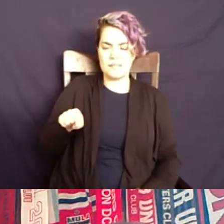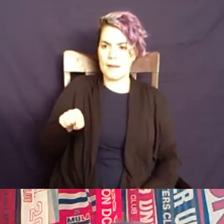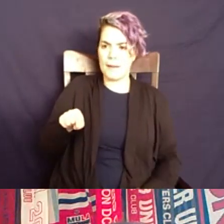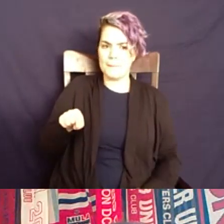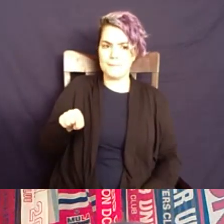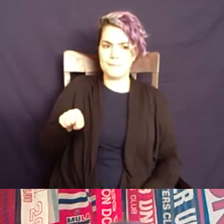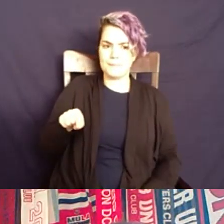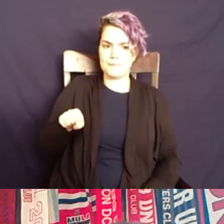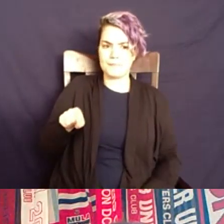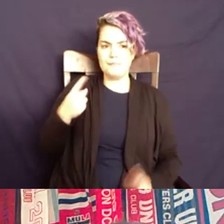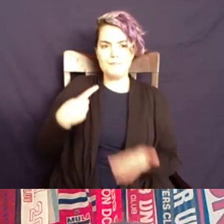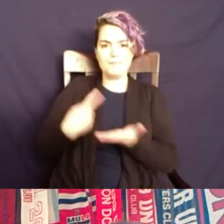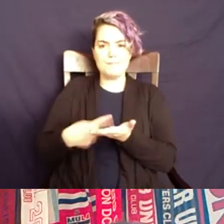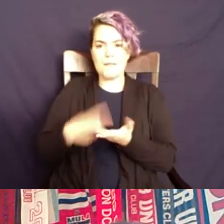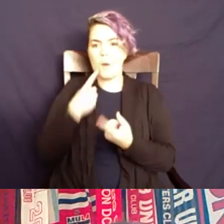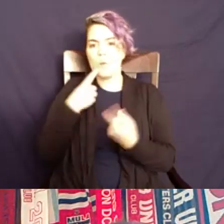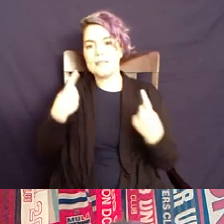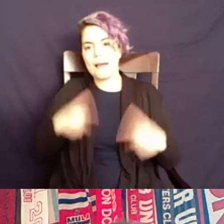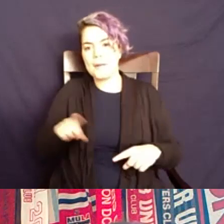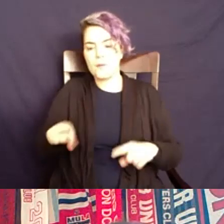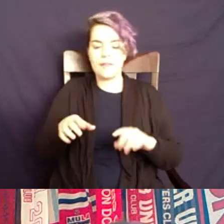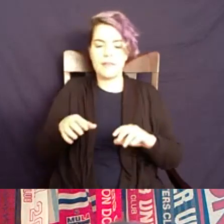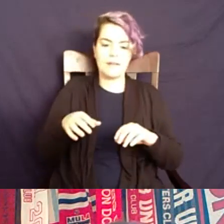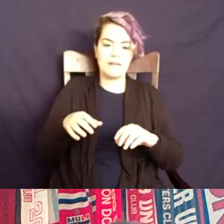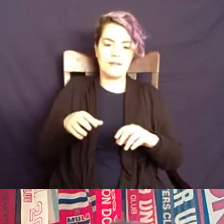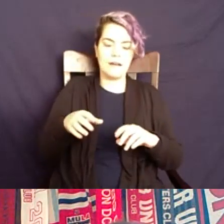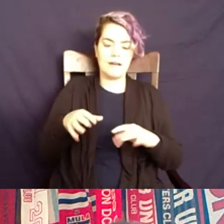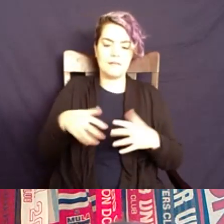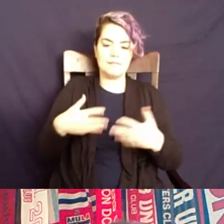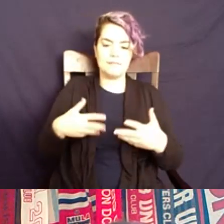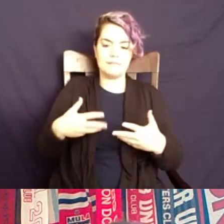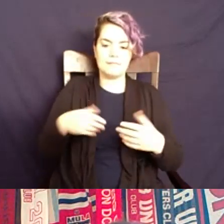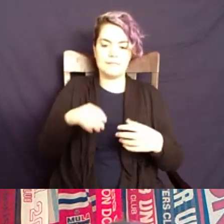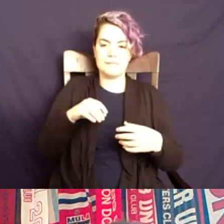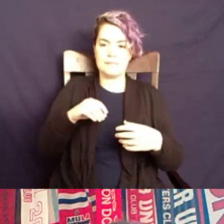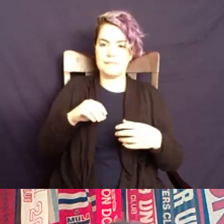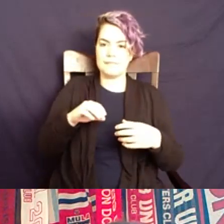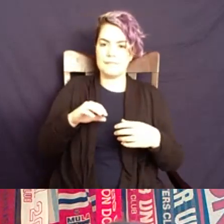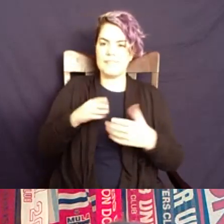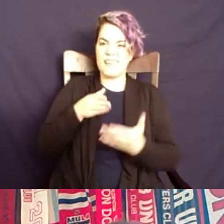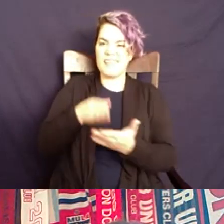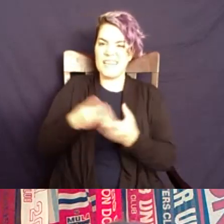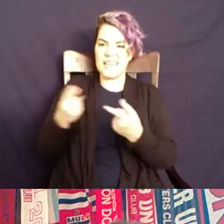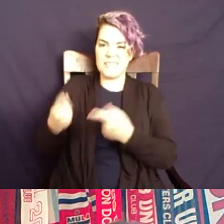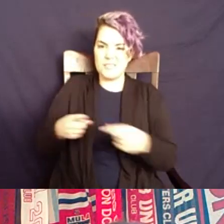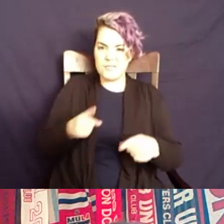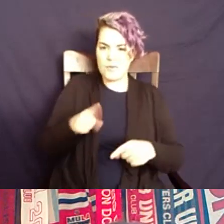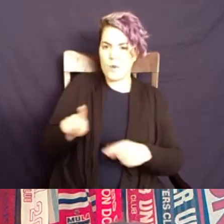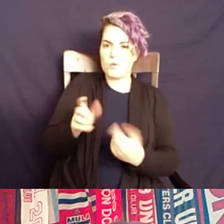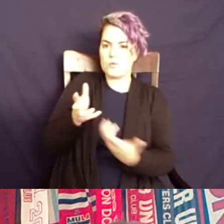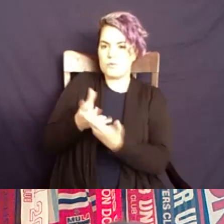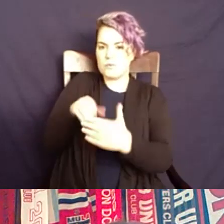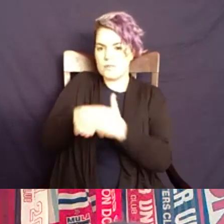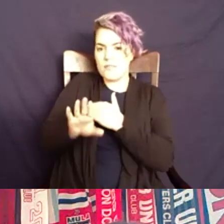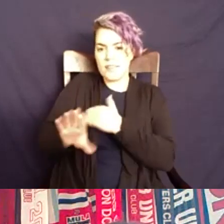is happening with the litigation that you all have for accommodations for people's disabilities who are in